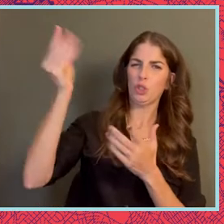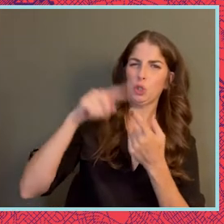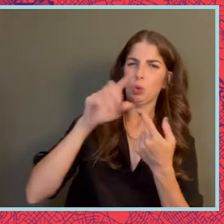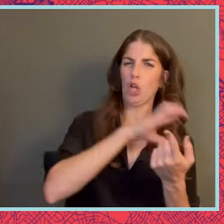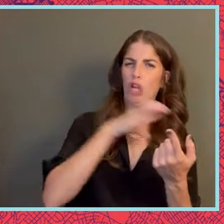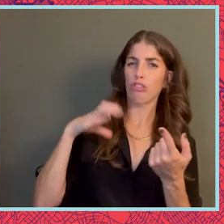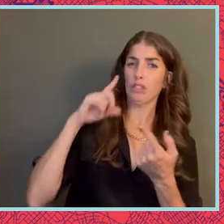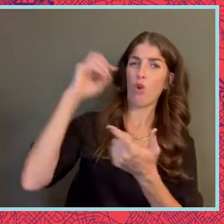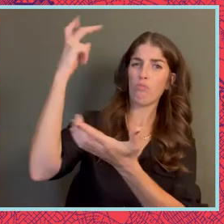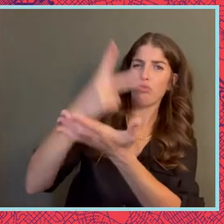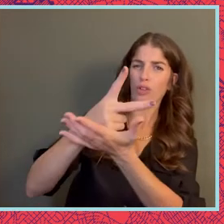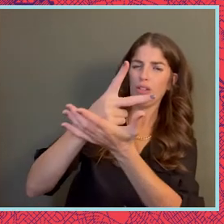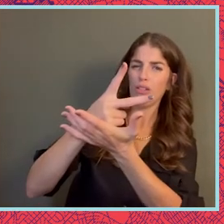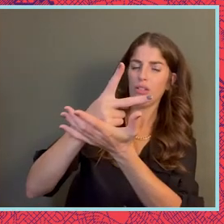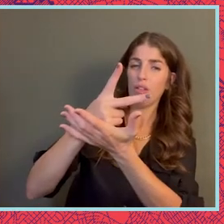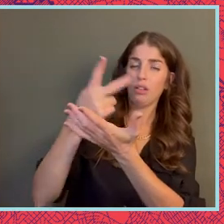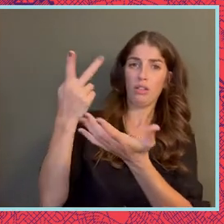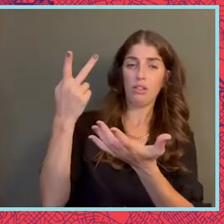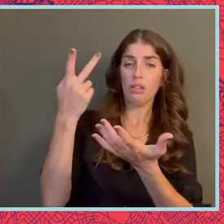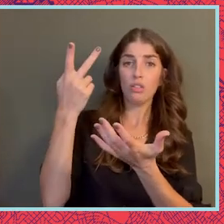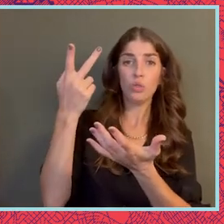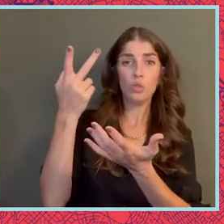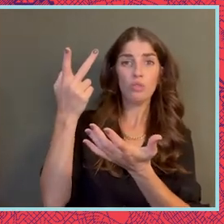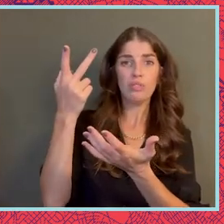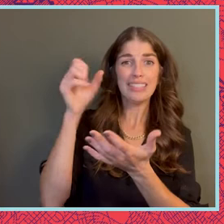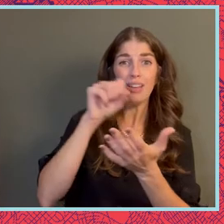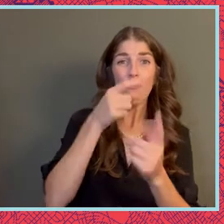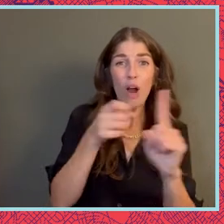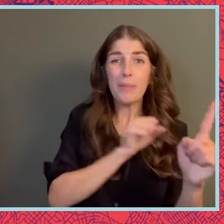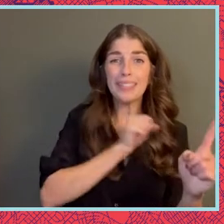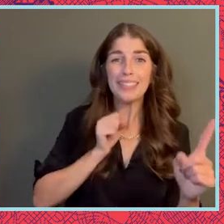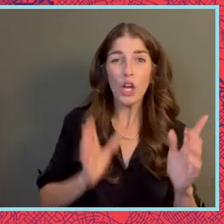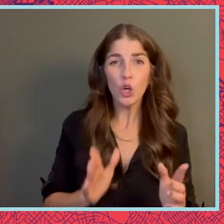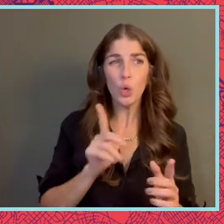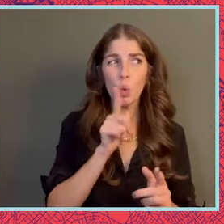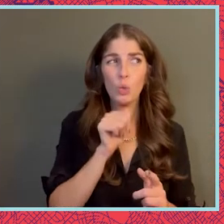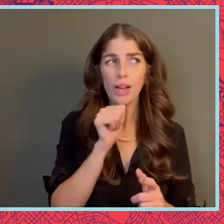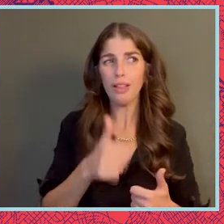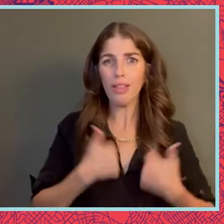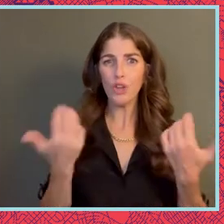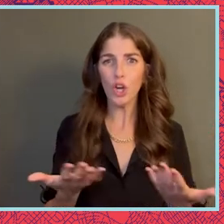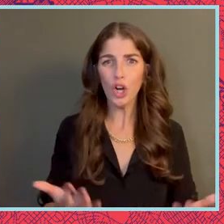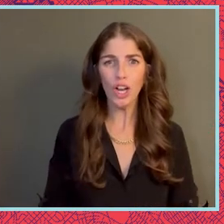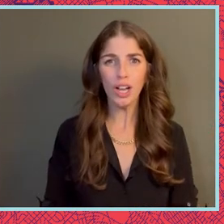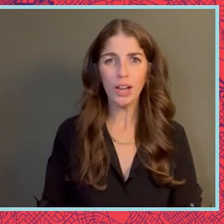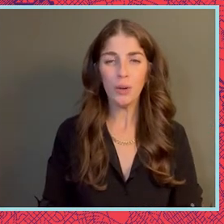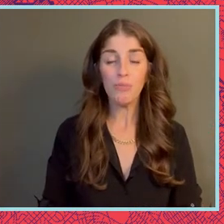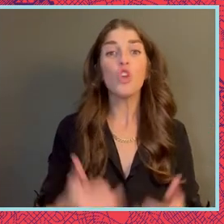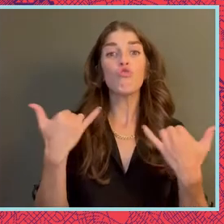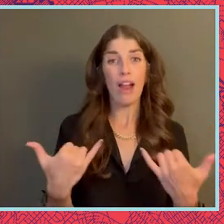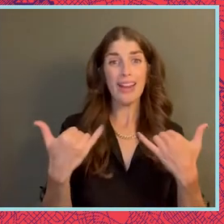that are going to Congress for approval from a senator or a congressional member who doesn't even live here. Right now, we're talking